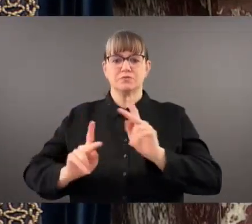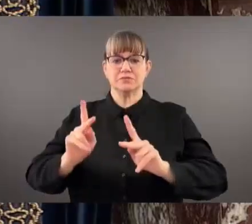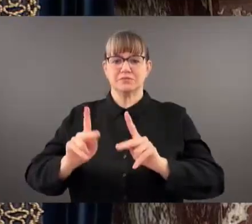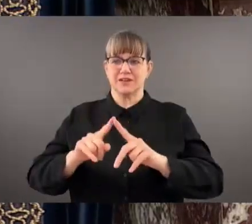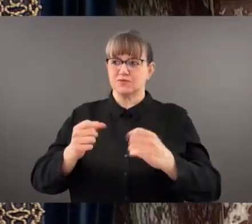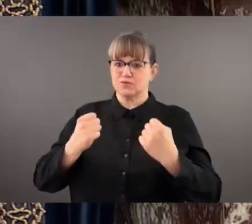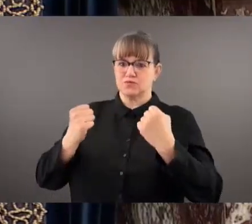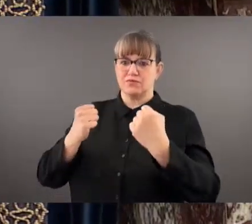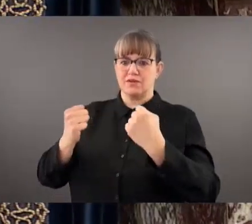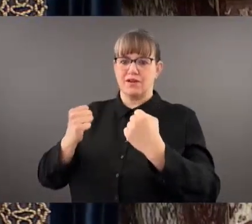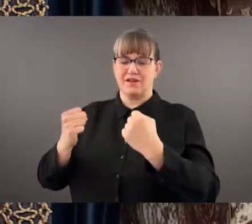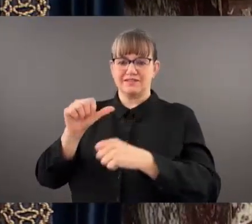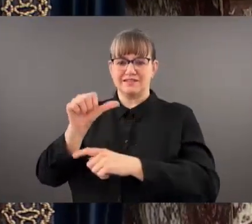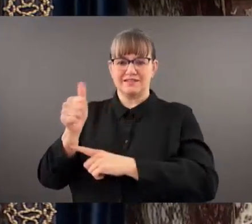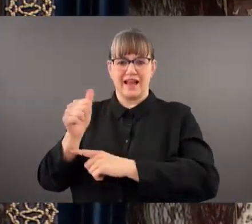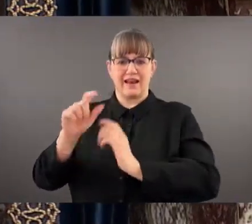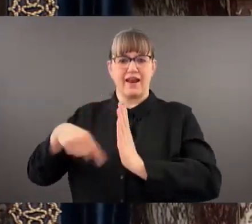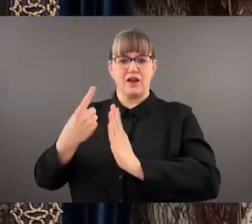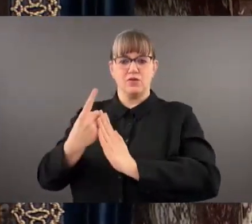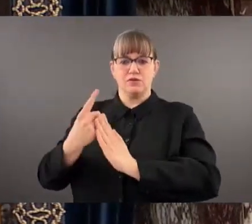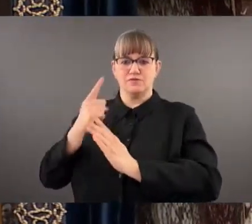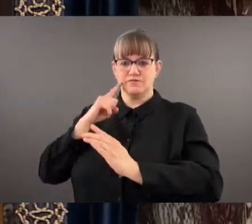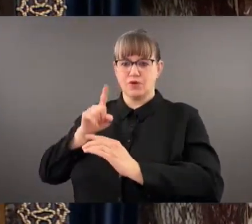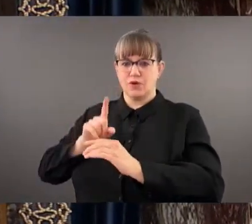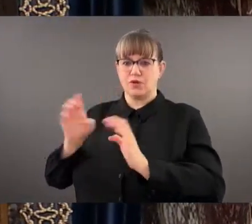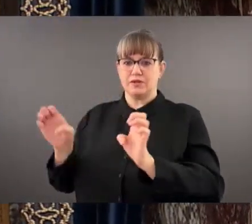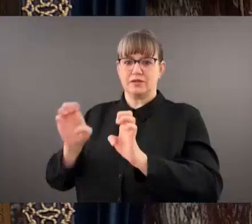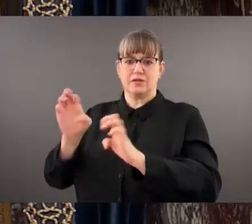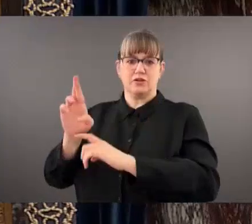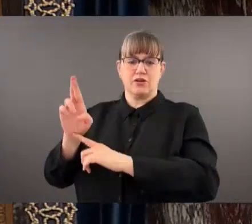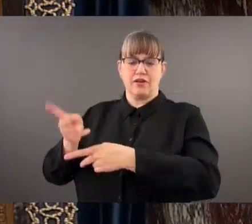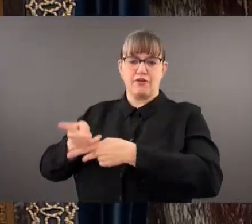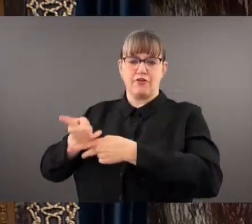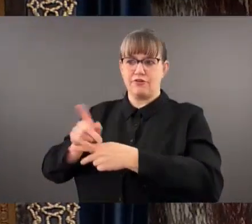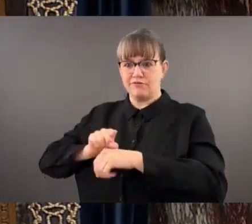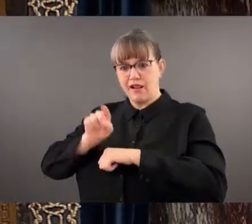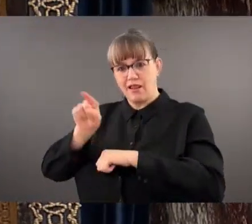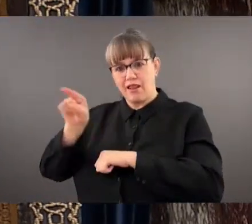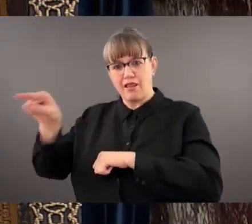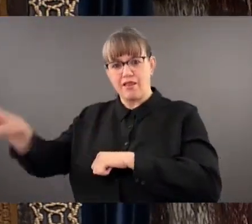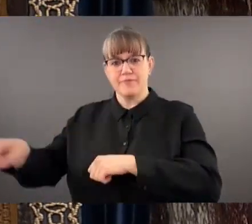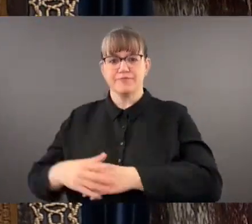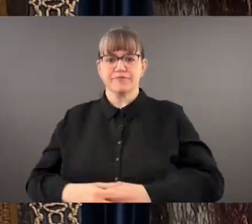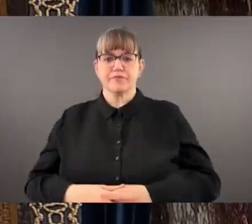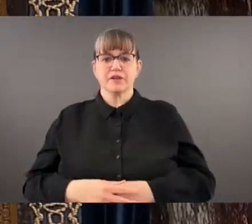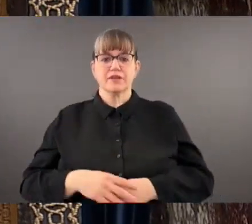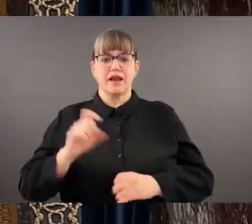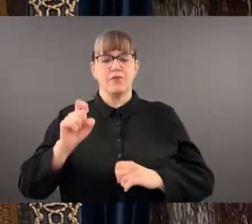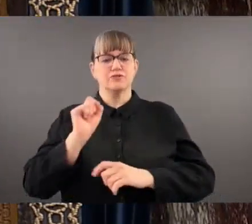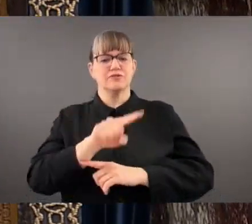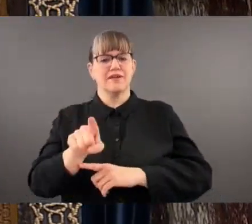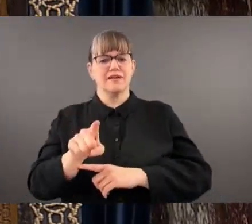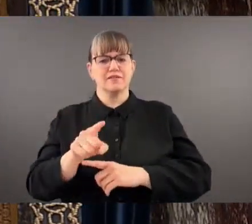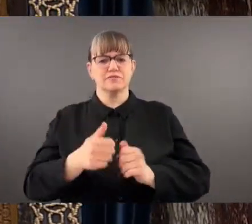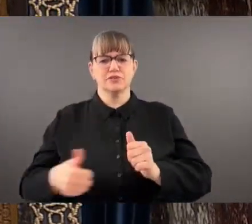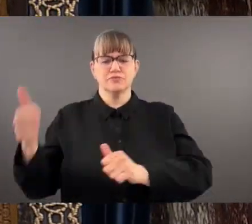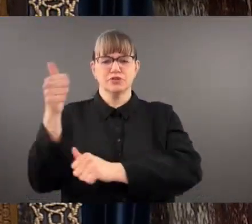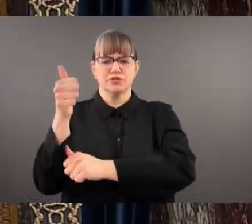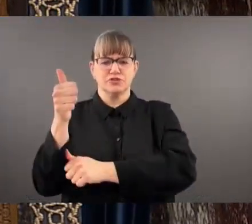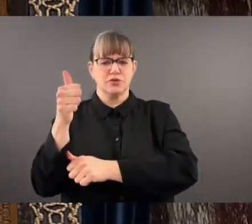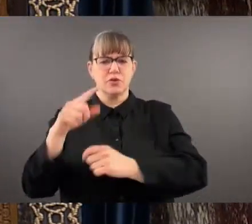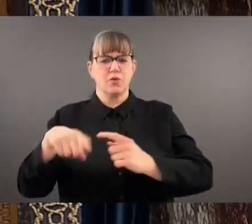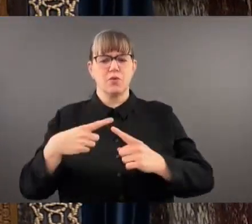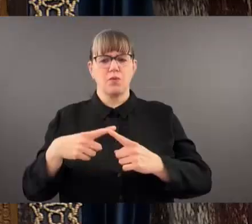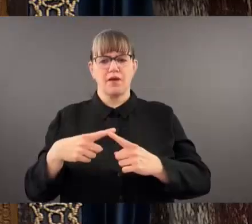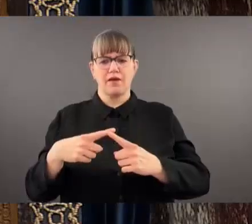care. To the Premier, when, and I'd like to hear a date, is